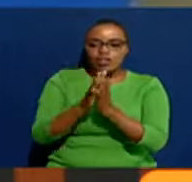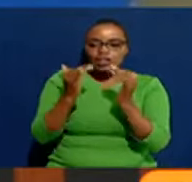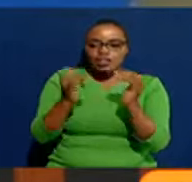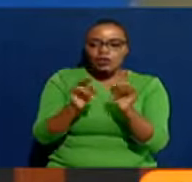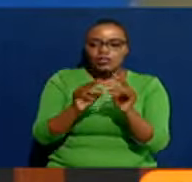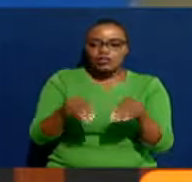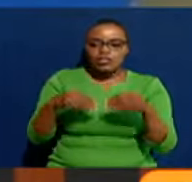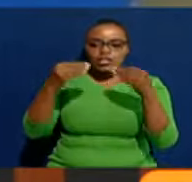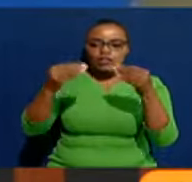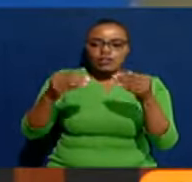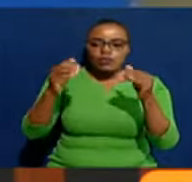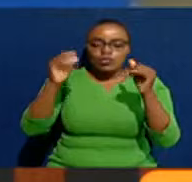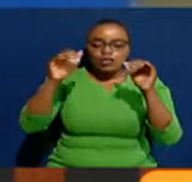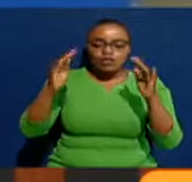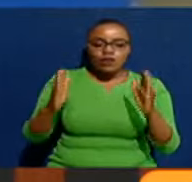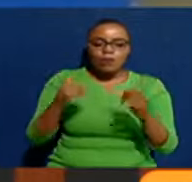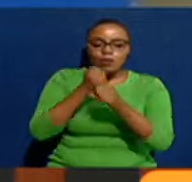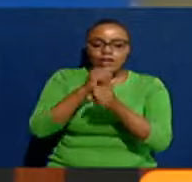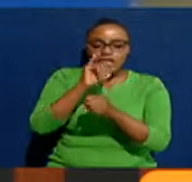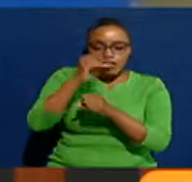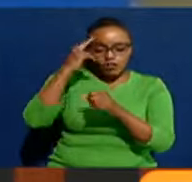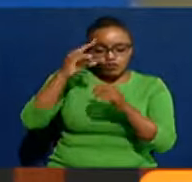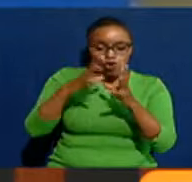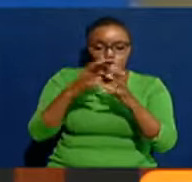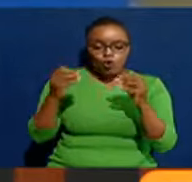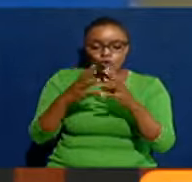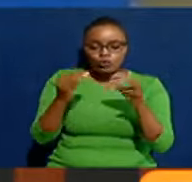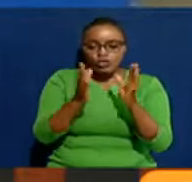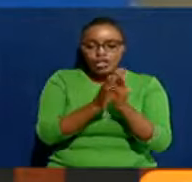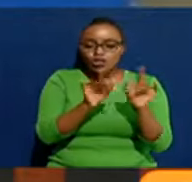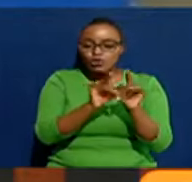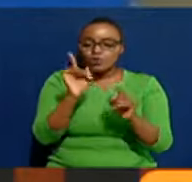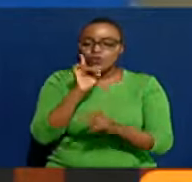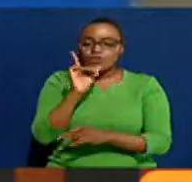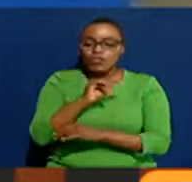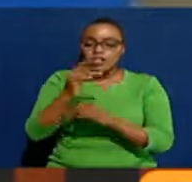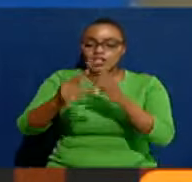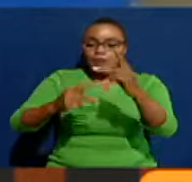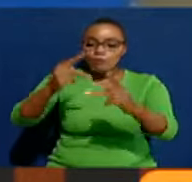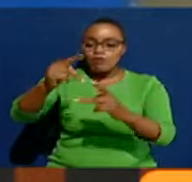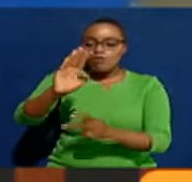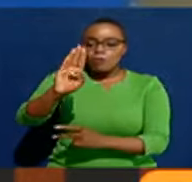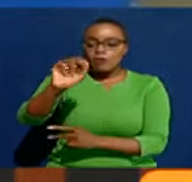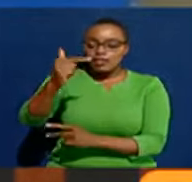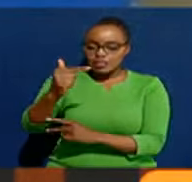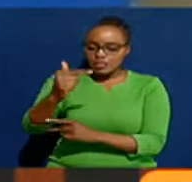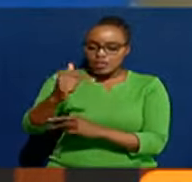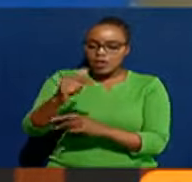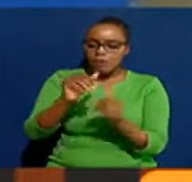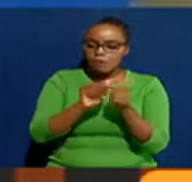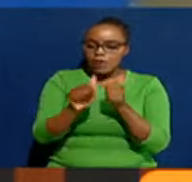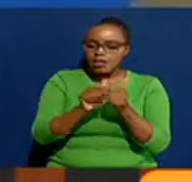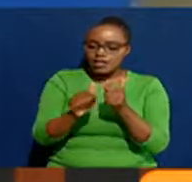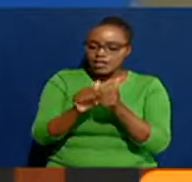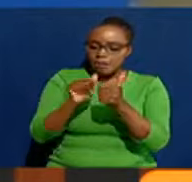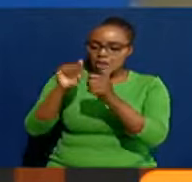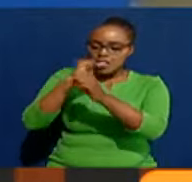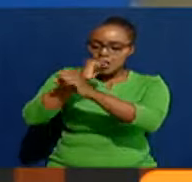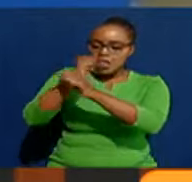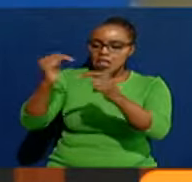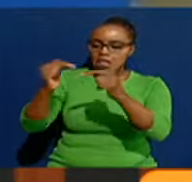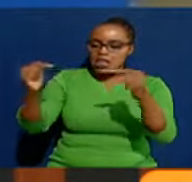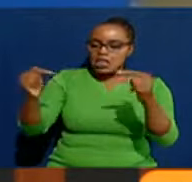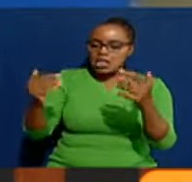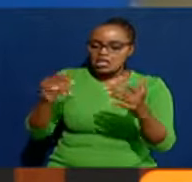to farmers. We have done that for cotton. We have completed the process for BT maize that is protected against the maize